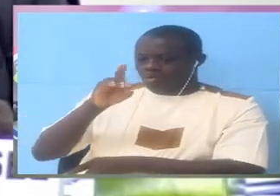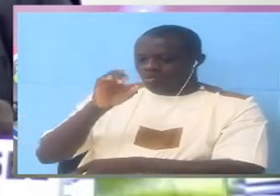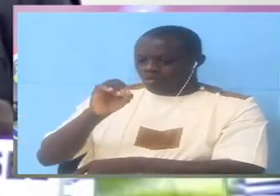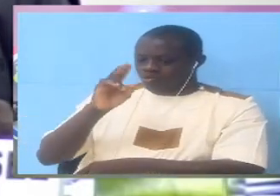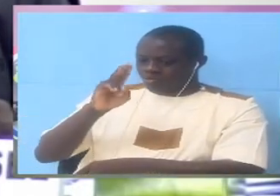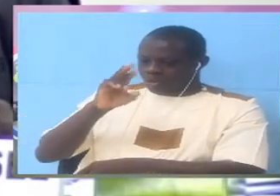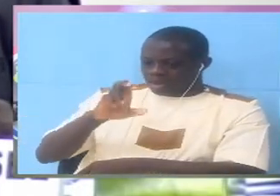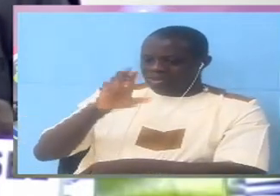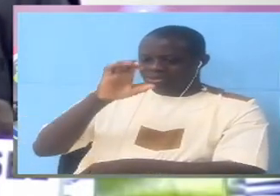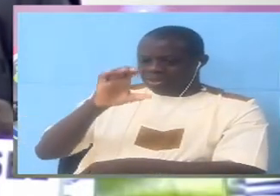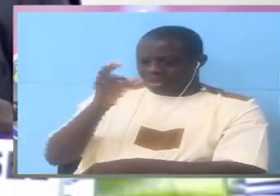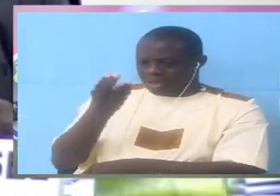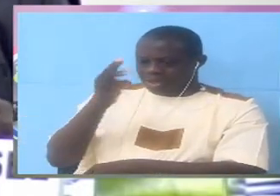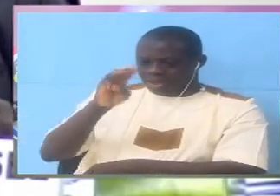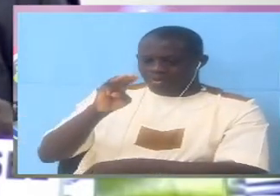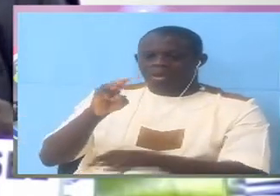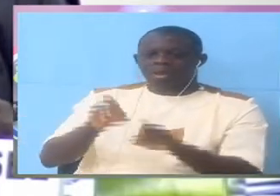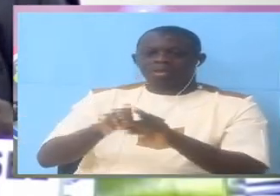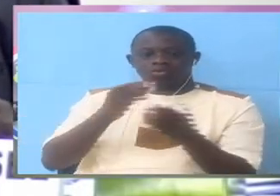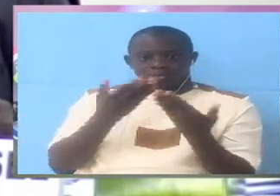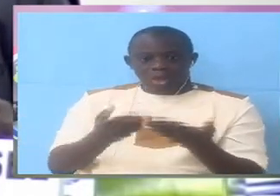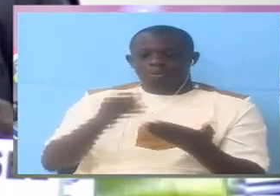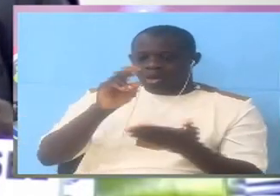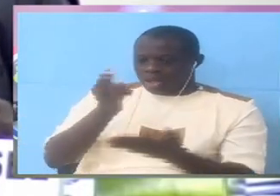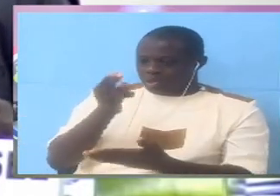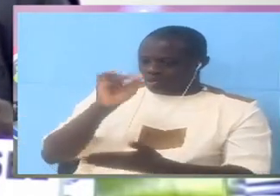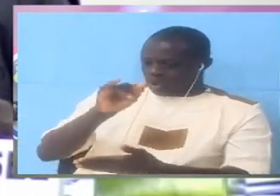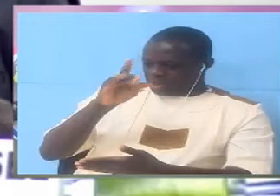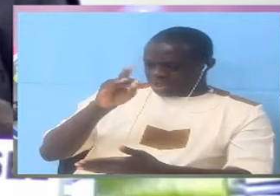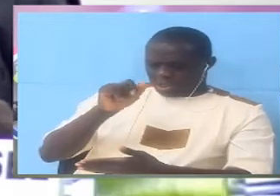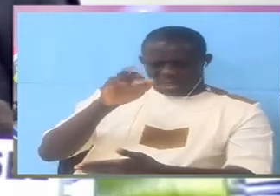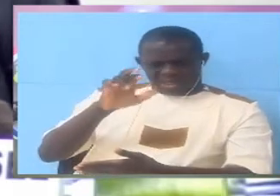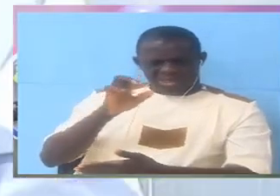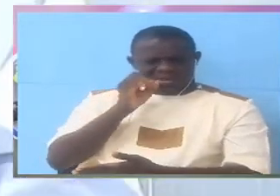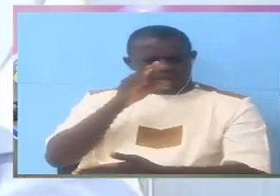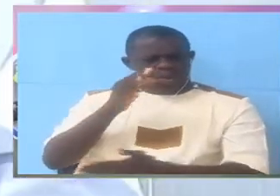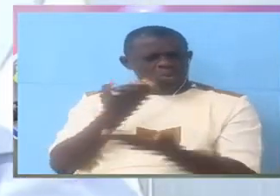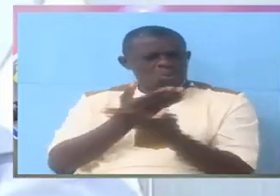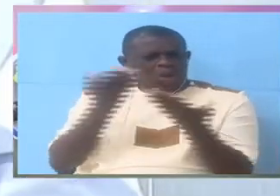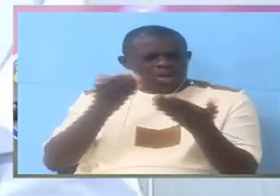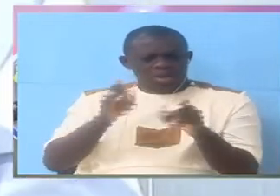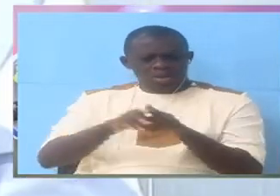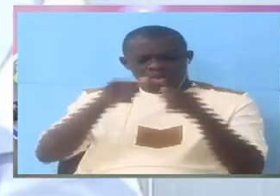At this time, Haidara said, why you plastered your head?